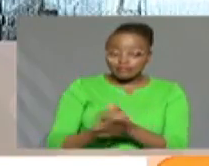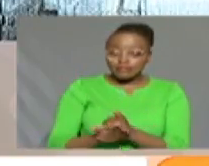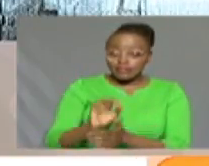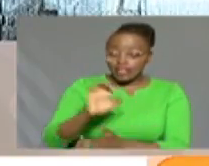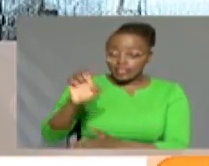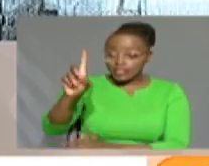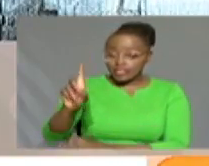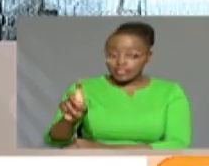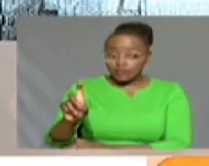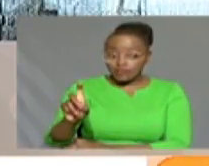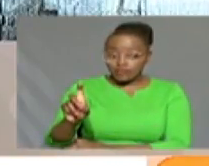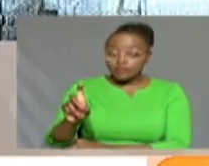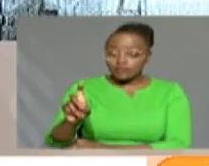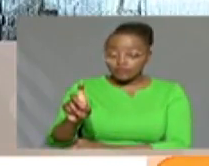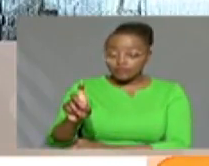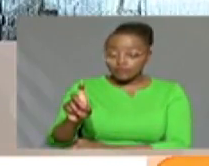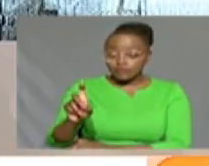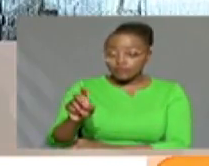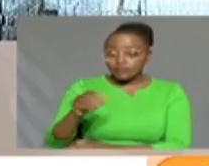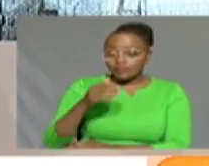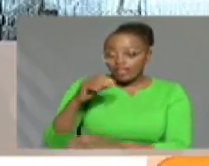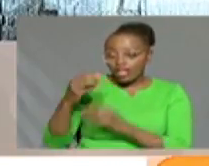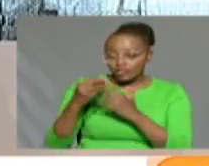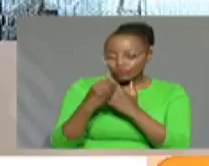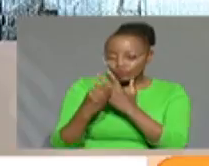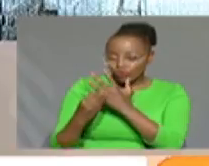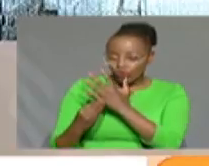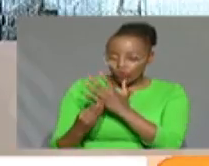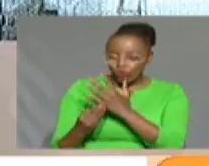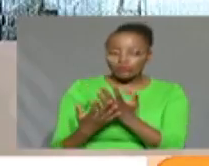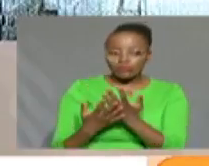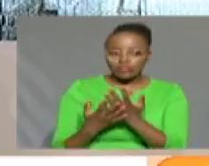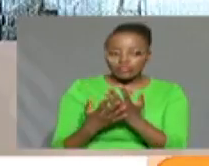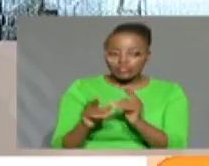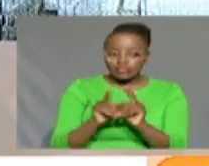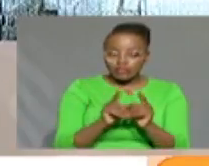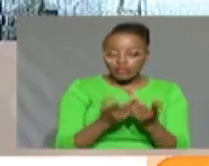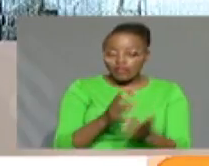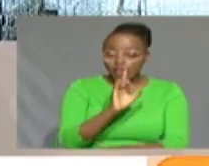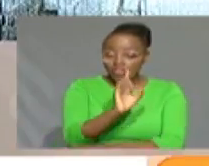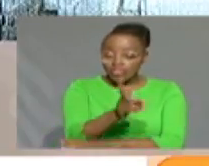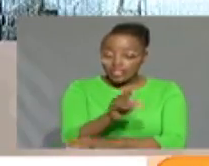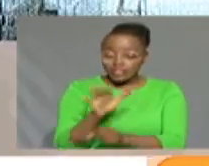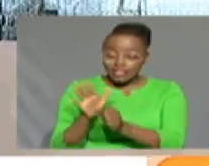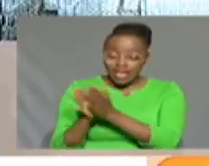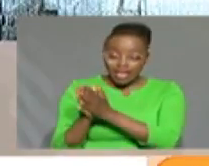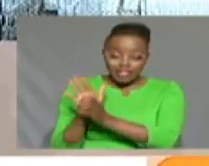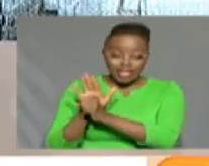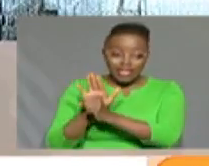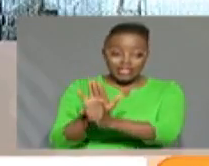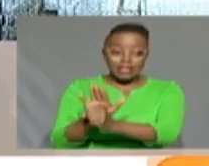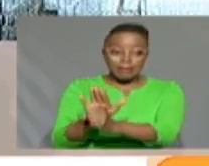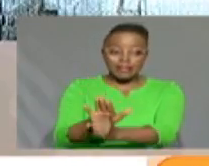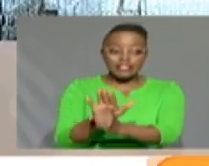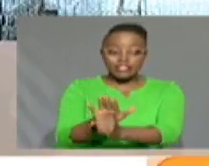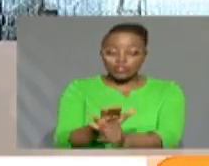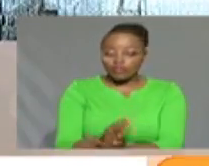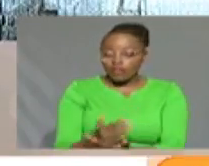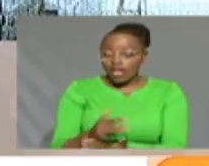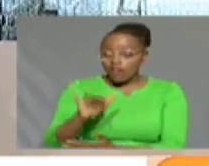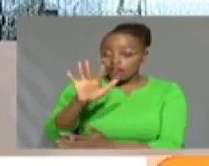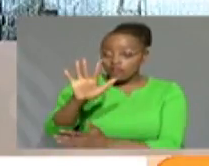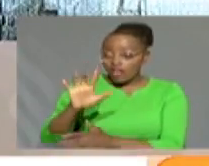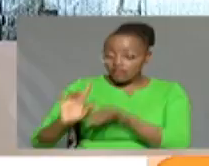Executive, make that Governor Mike Sonko's antics of threats and intimidation, have seen